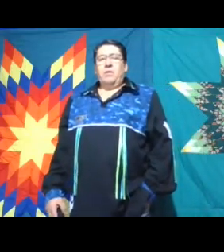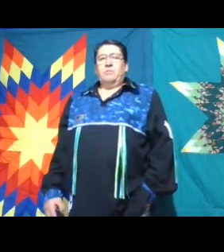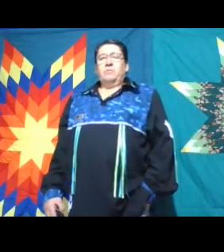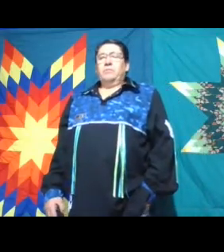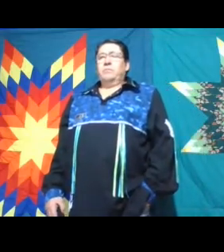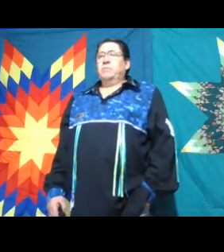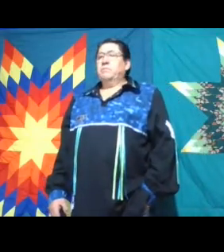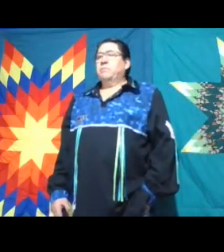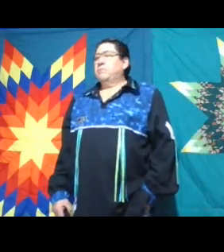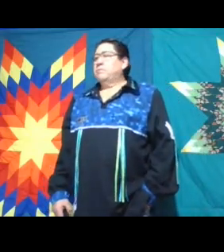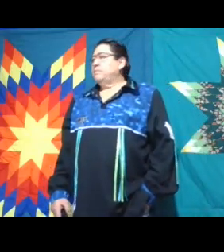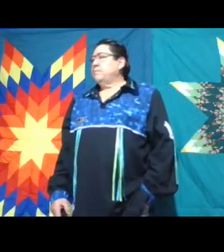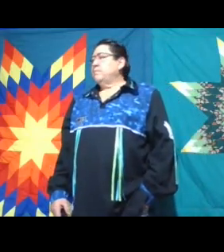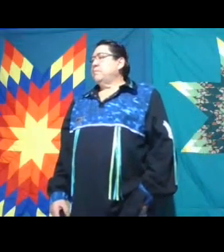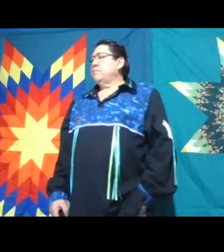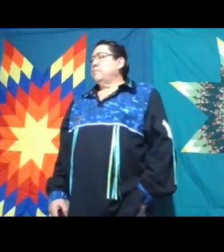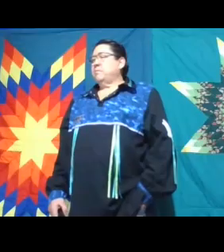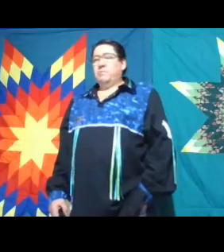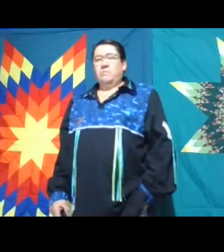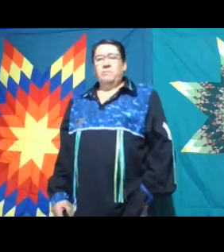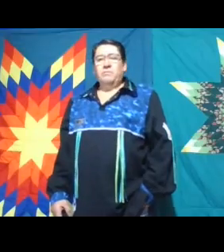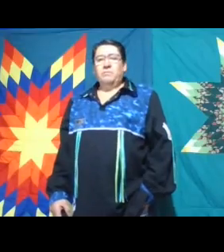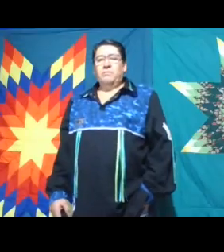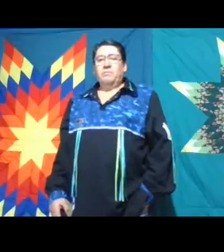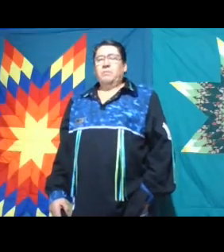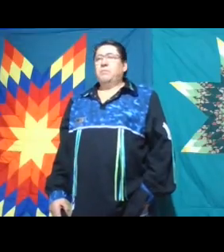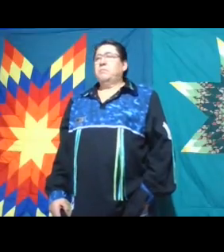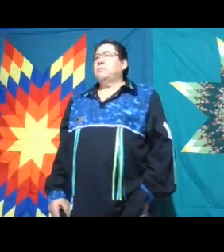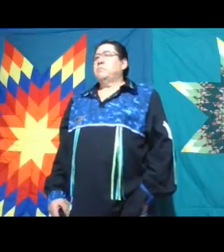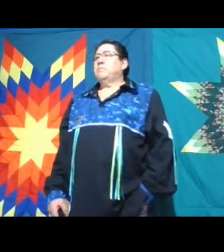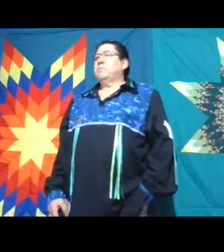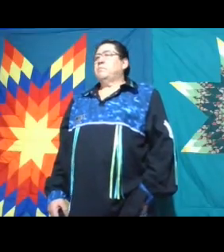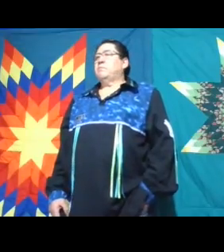like to share, they're available on the Eco Canada website for free,